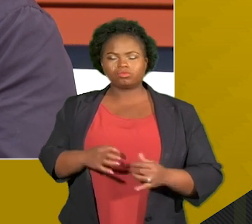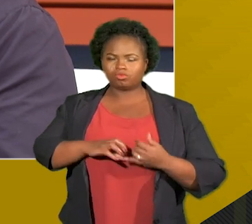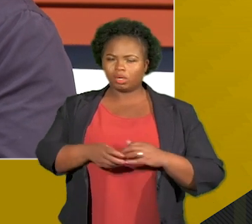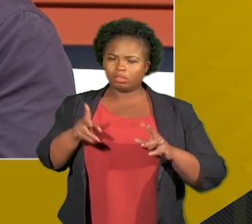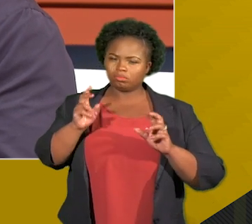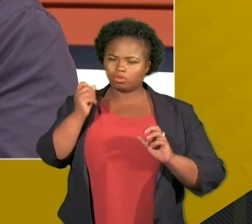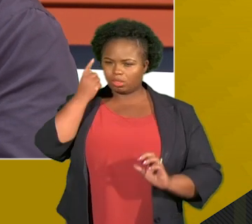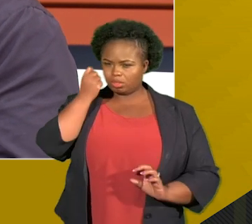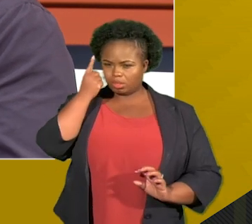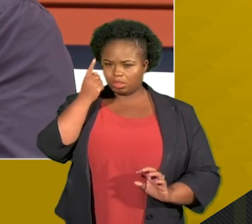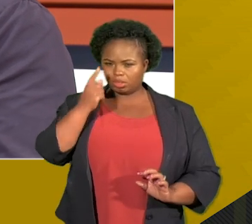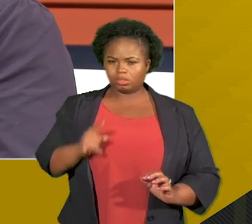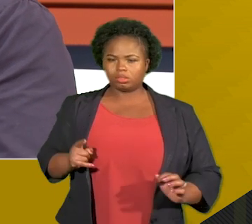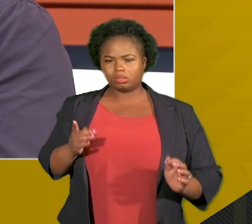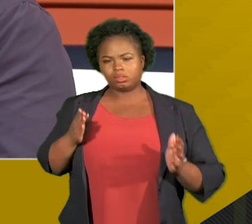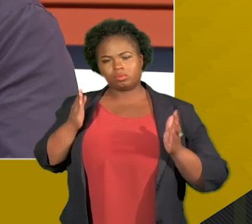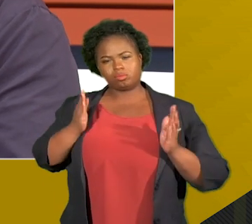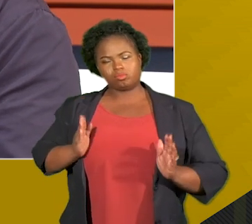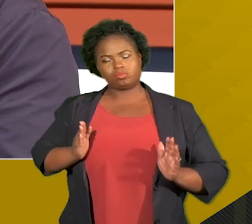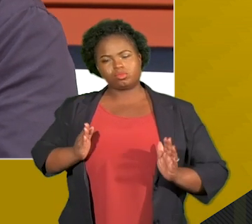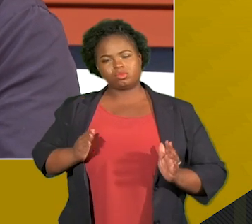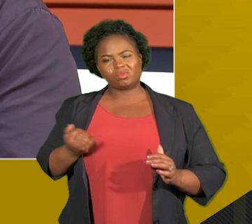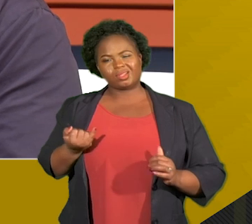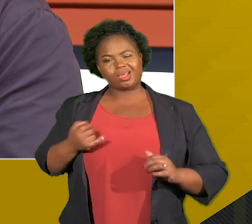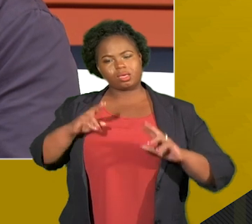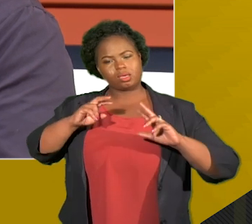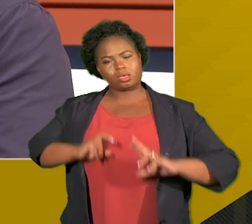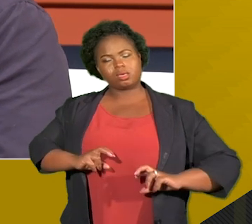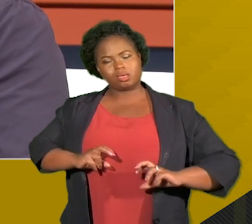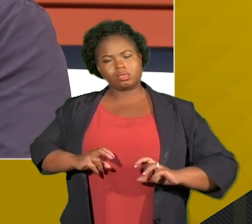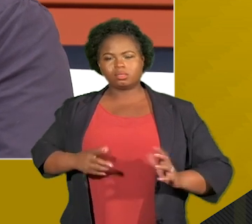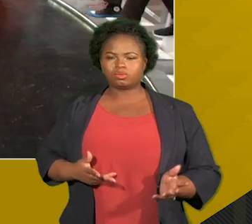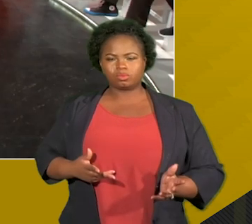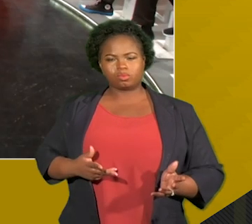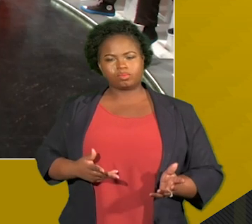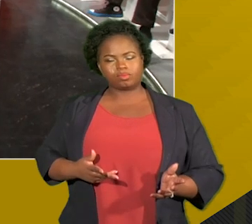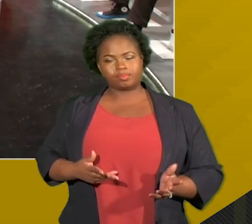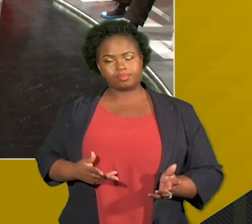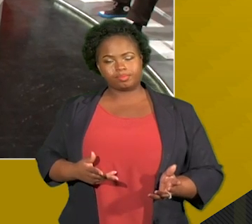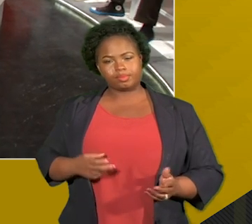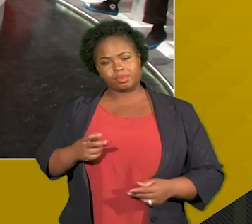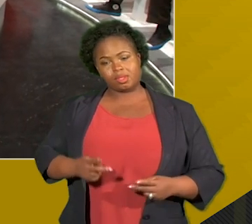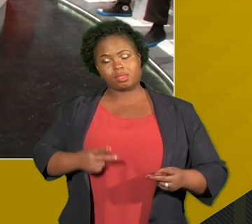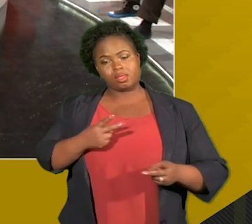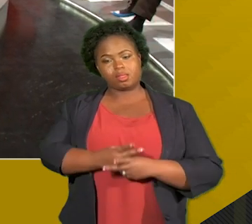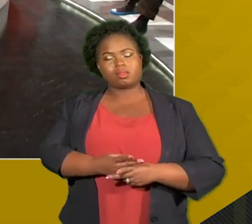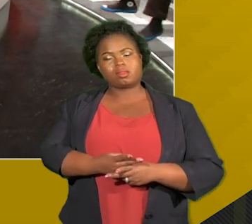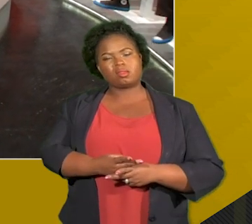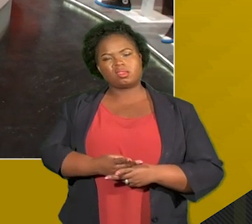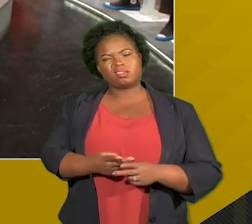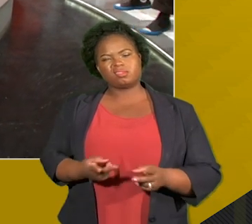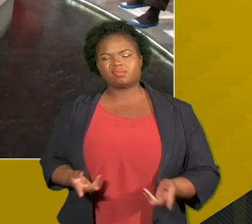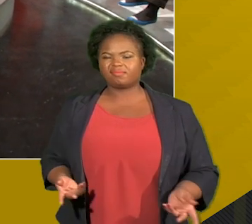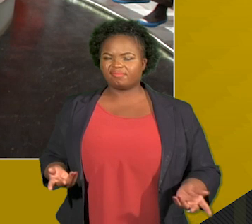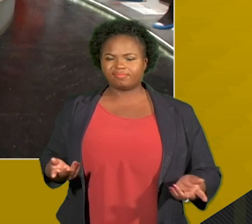understanding proportion of the human body. So it's a study. So it's an area of study. And it usually goes from, I